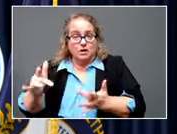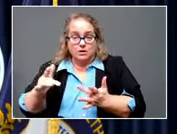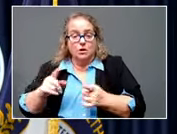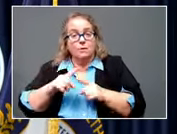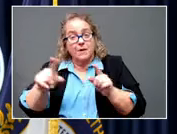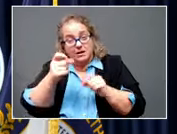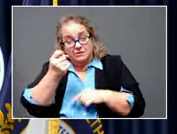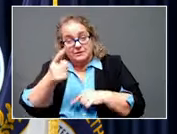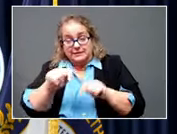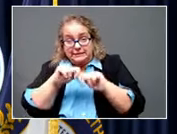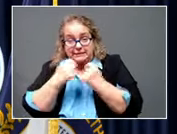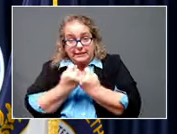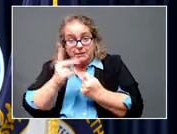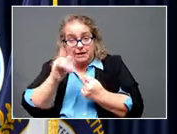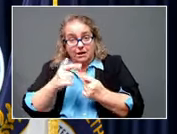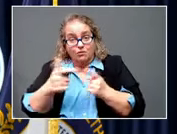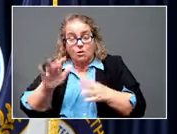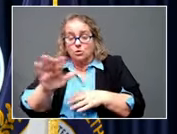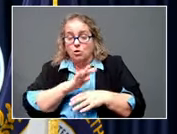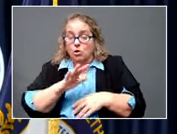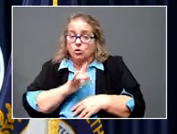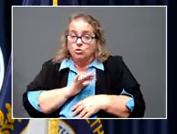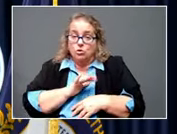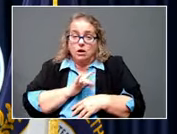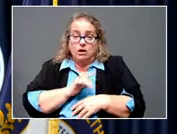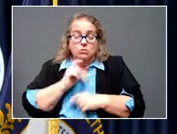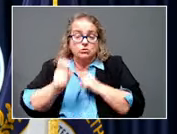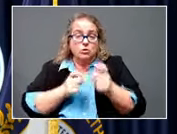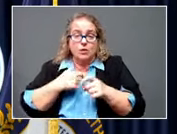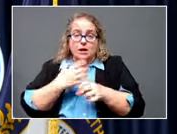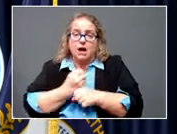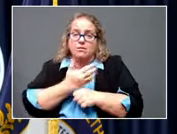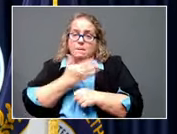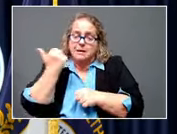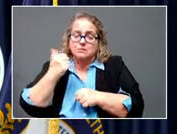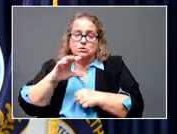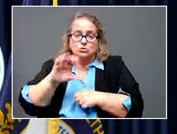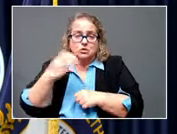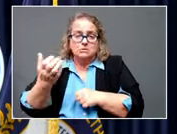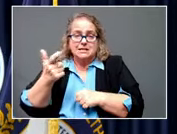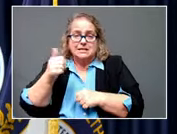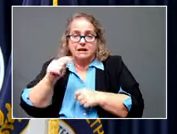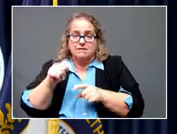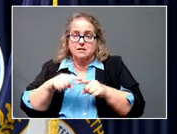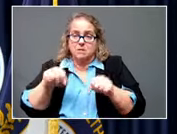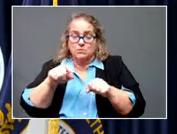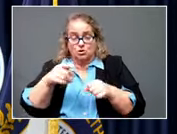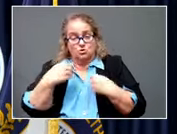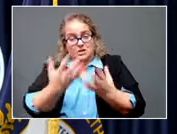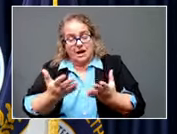generosity, we got the best Christmas gift possible. Knowing that you brought peace and hope to our children going through the most